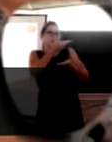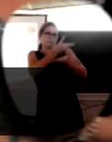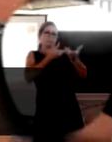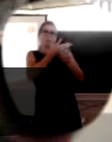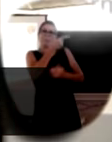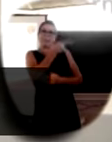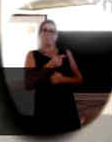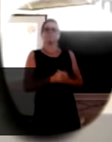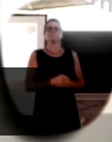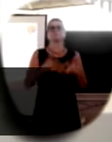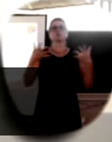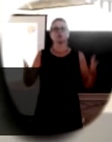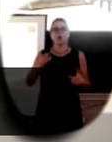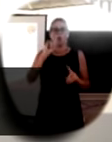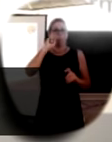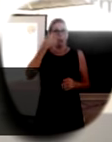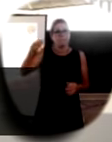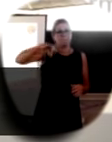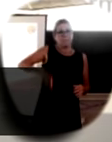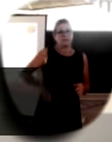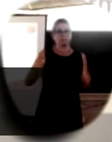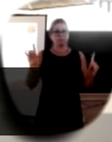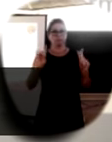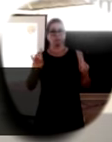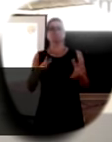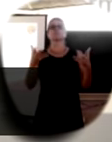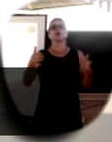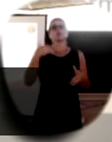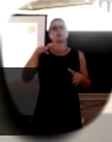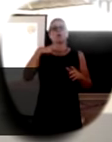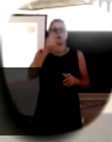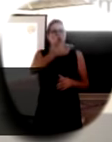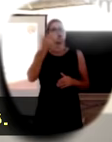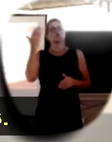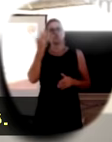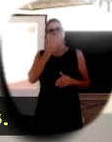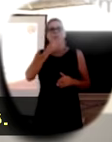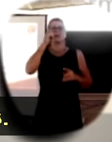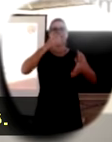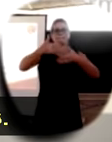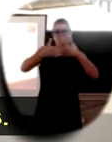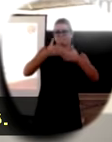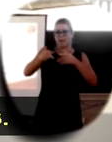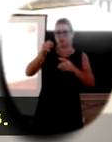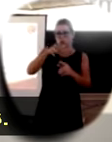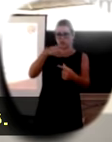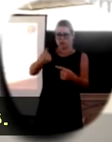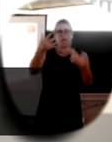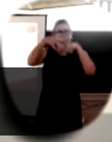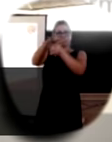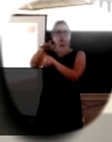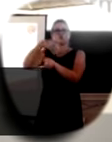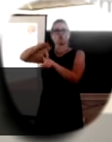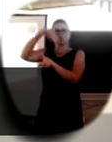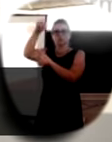off, what are the expected benefits? Well, we want to increase the school's capacity to manage the students themselves. So